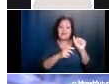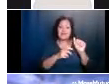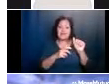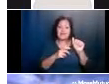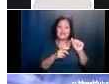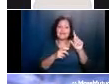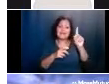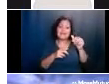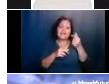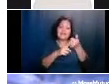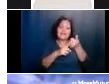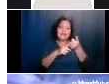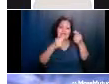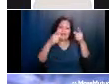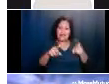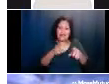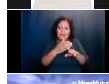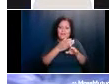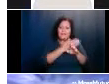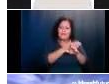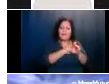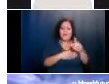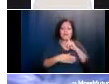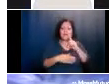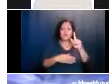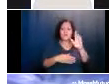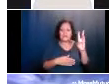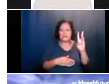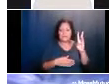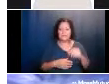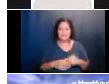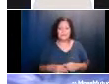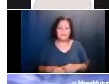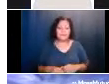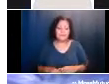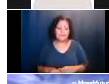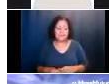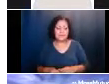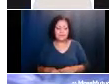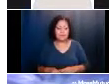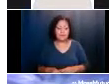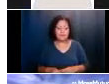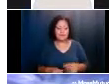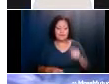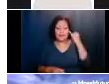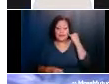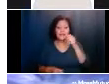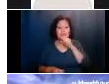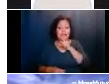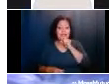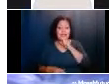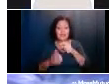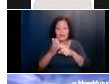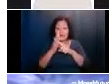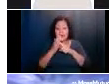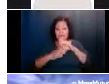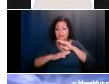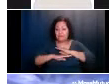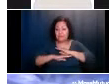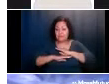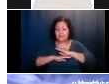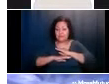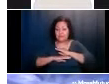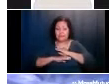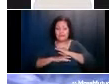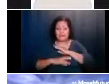prior to the age of 26. If the age criteria is met and